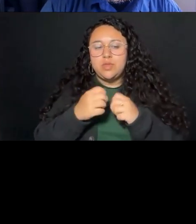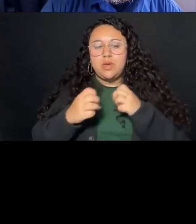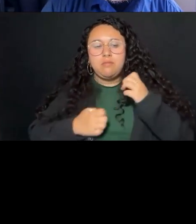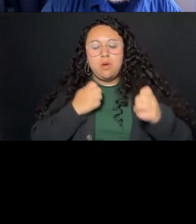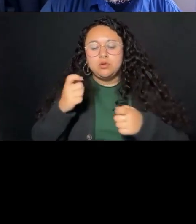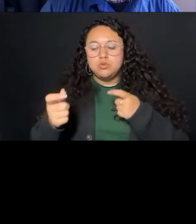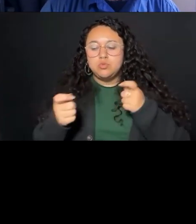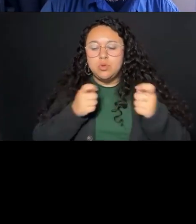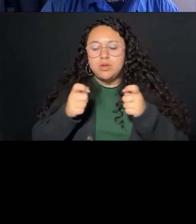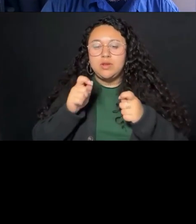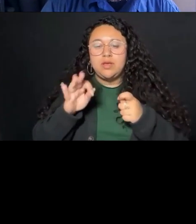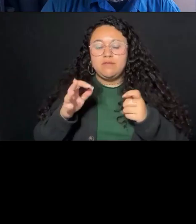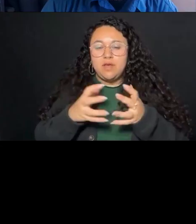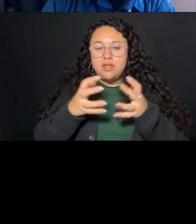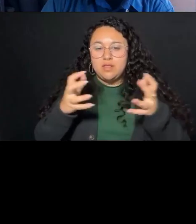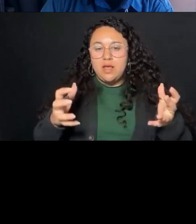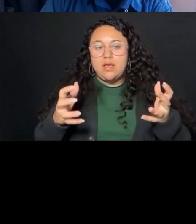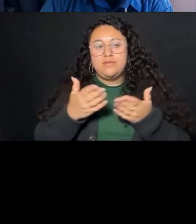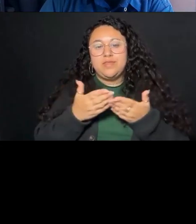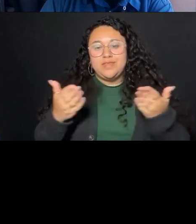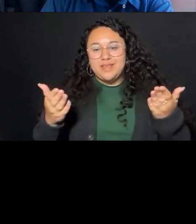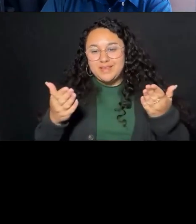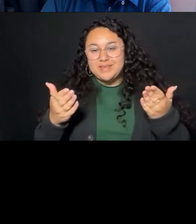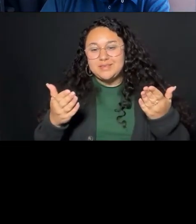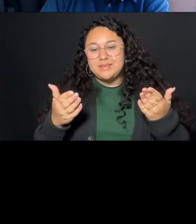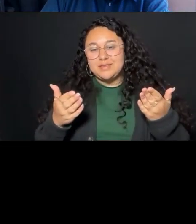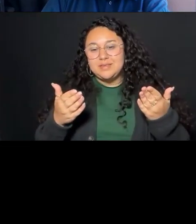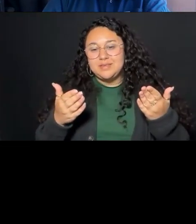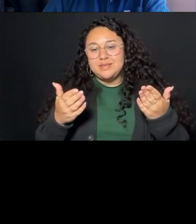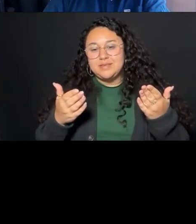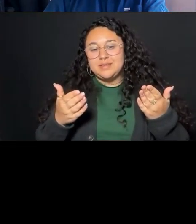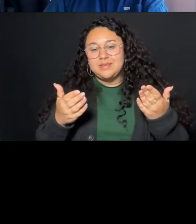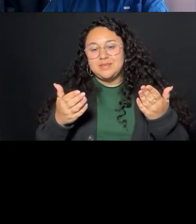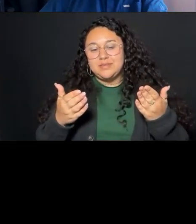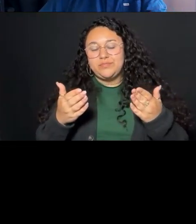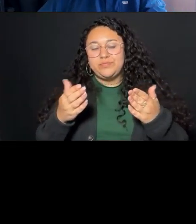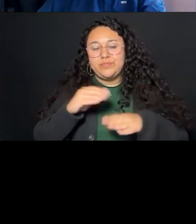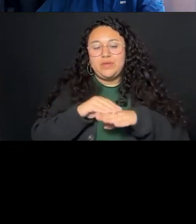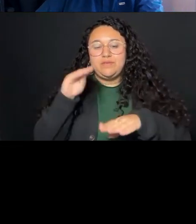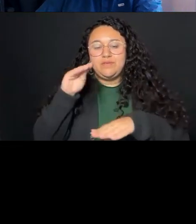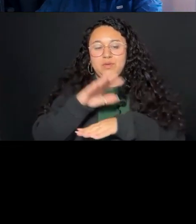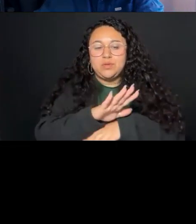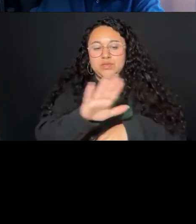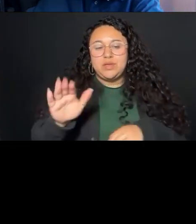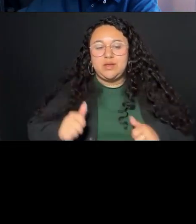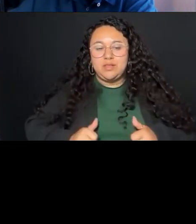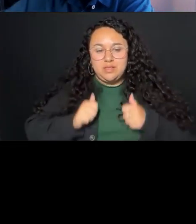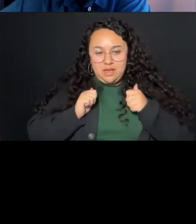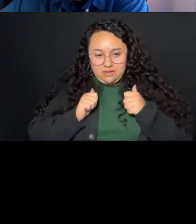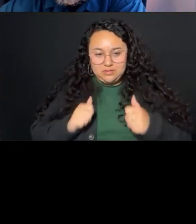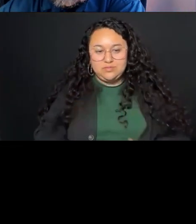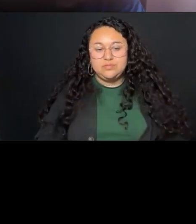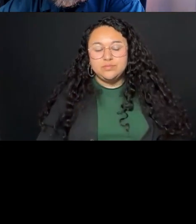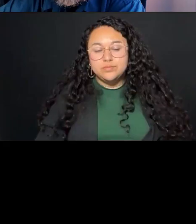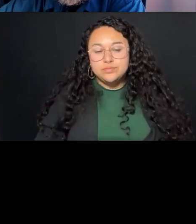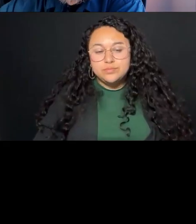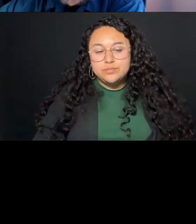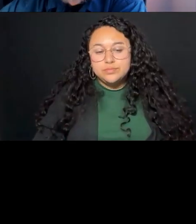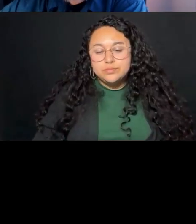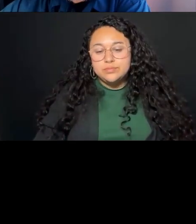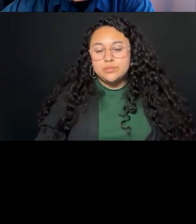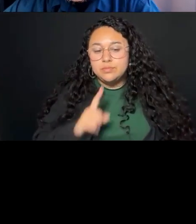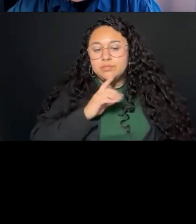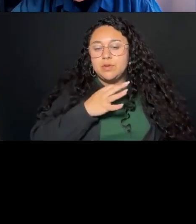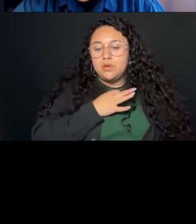that are impinging on trans people's lives. So I'm curious if folks would like to share again